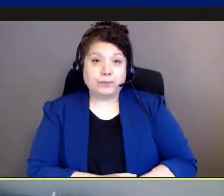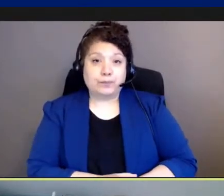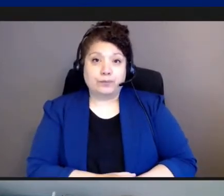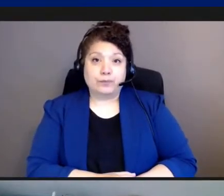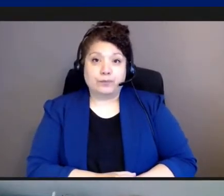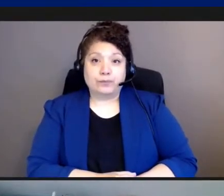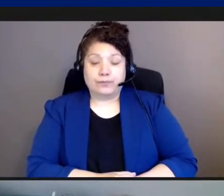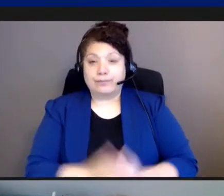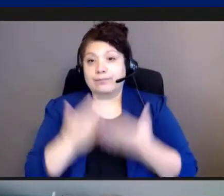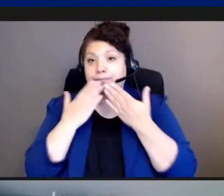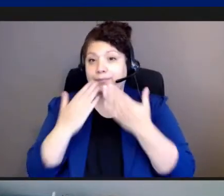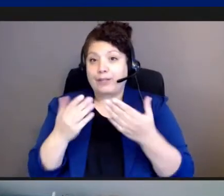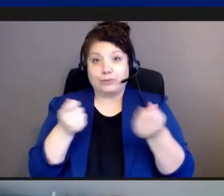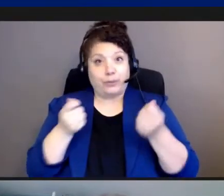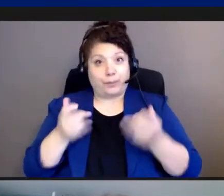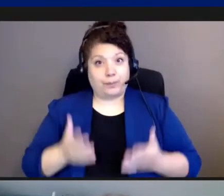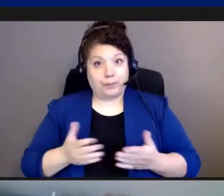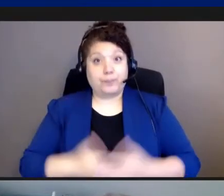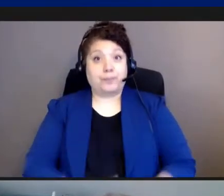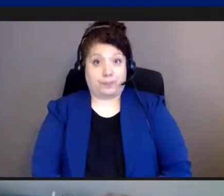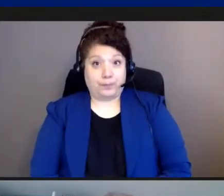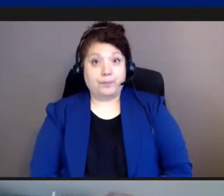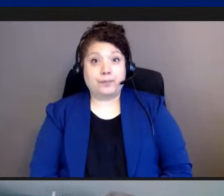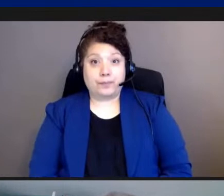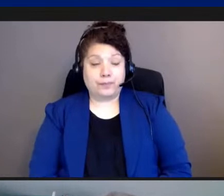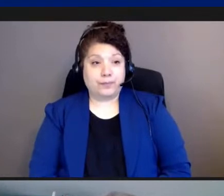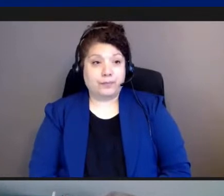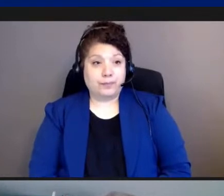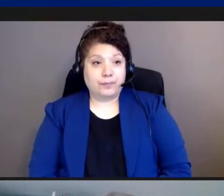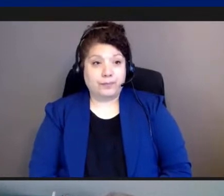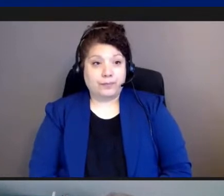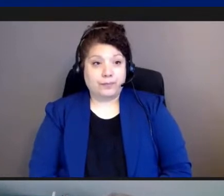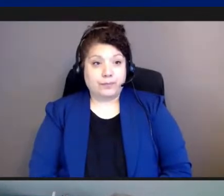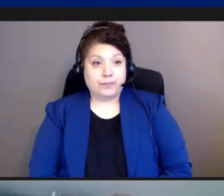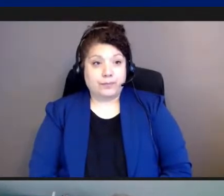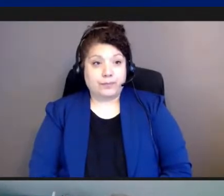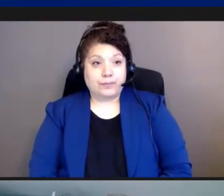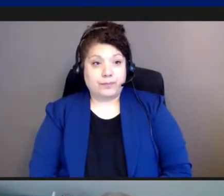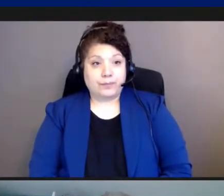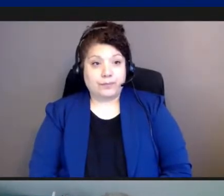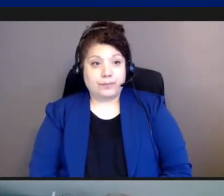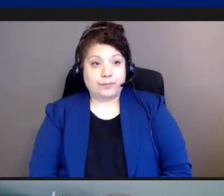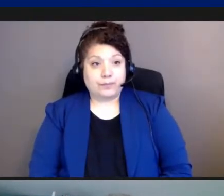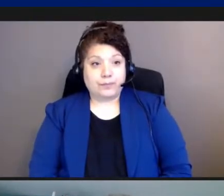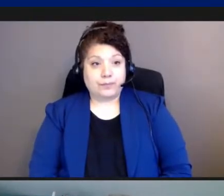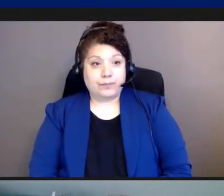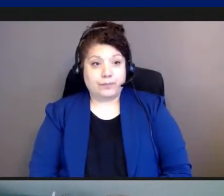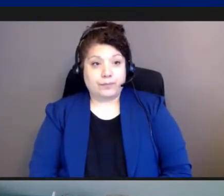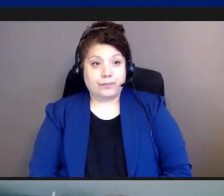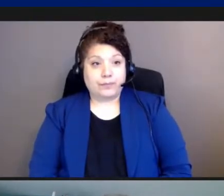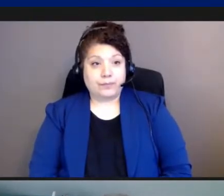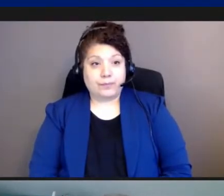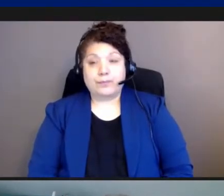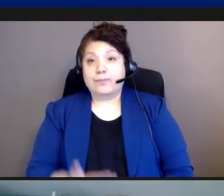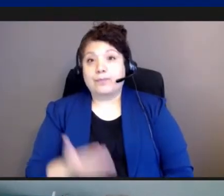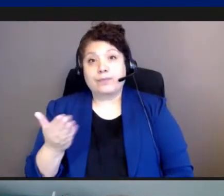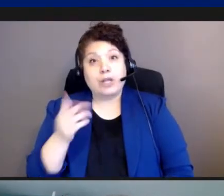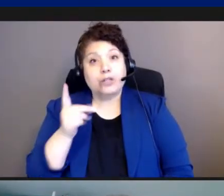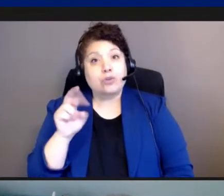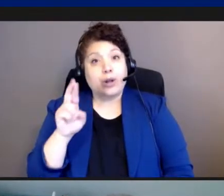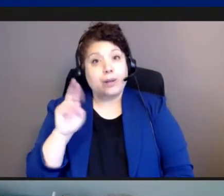Thank you, Chair. Je passe maintenant la parole au médecin-chef adjoint en santé publique. Please go ahead, Dr. Malachny. Great. Thank you,